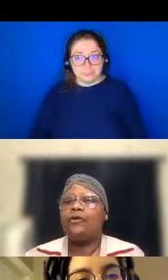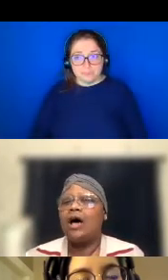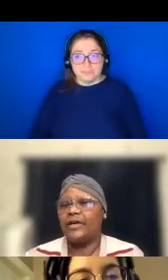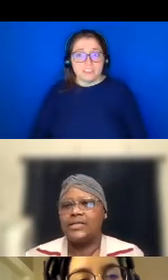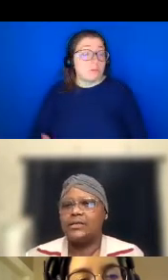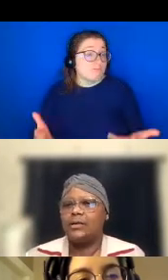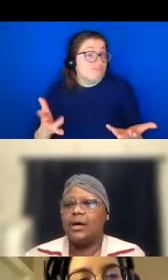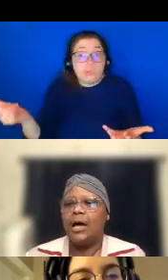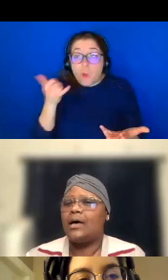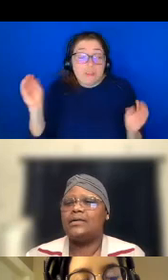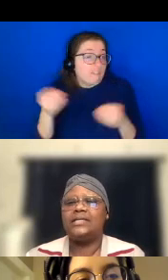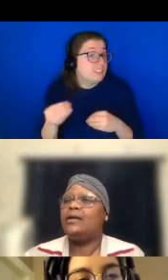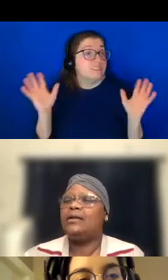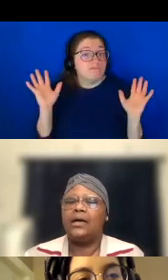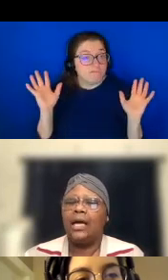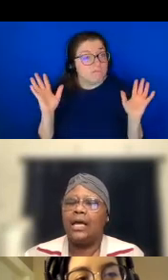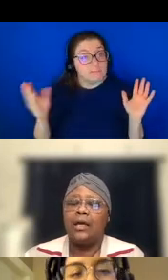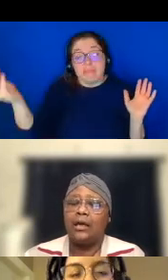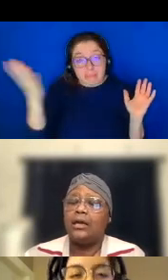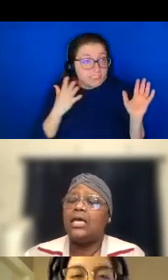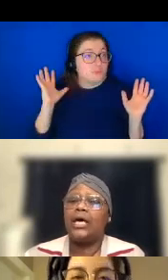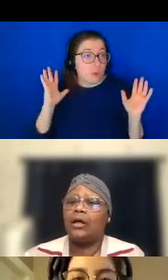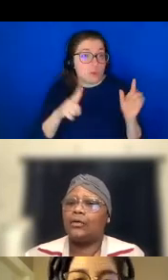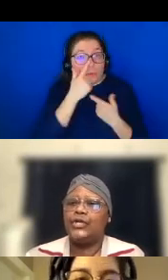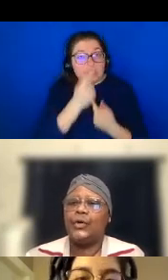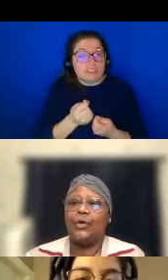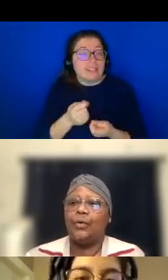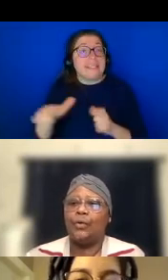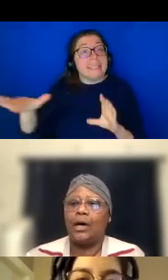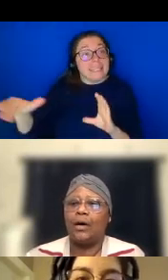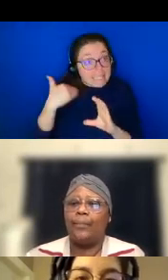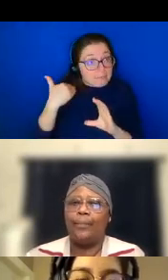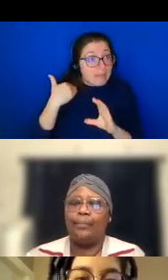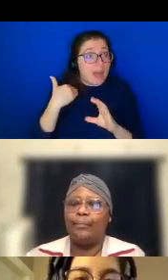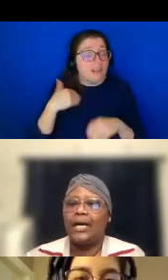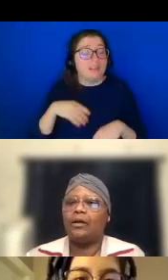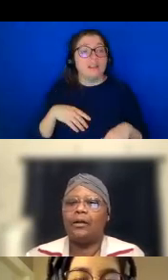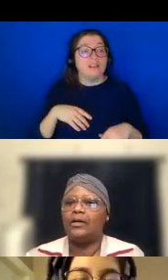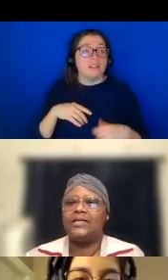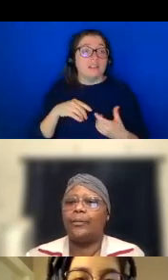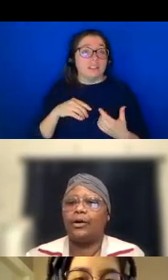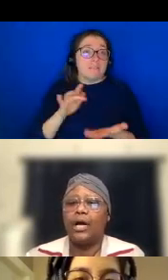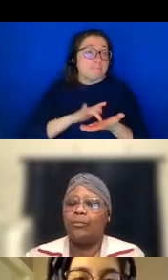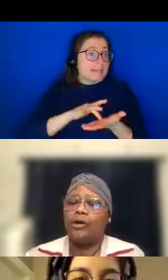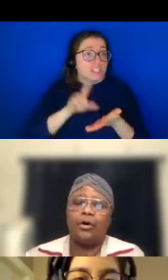Call our office, send an email to